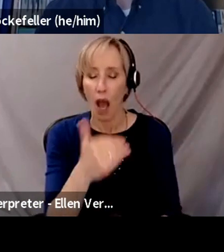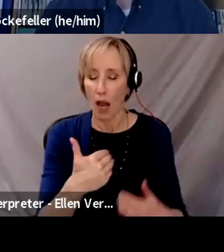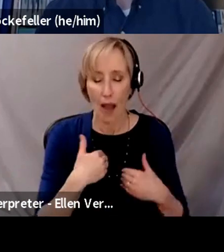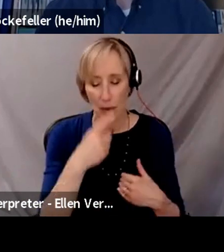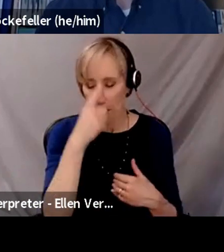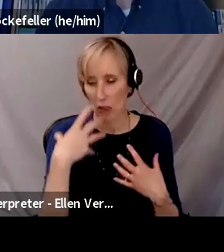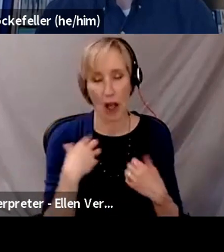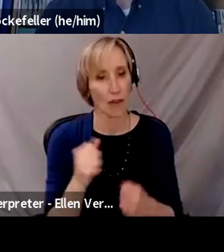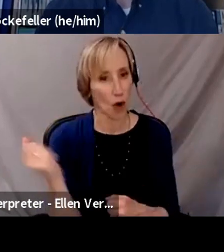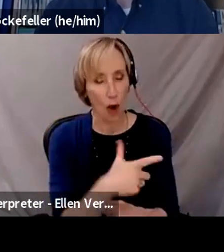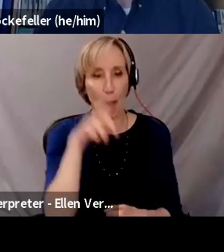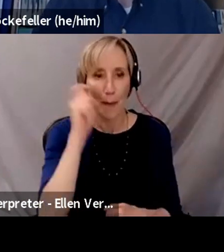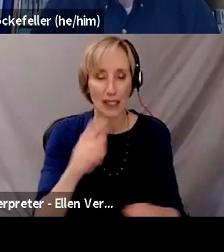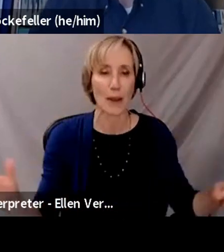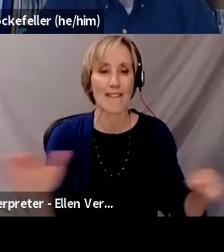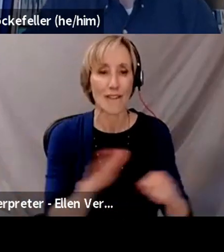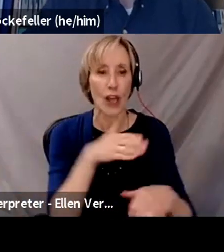all.